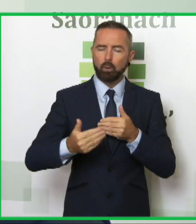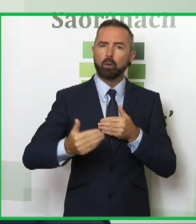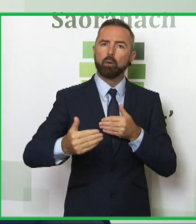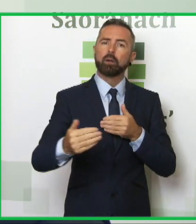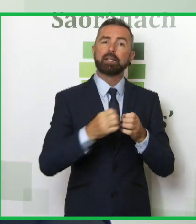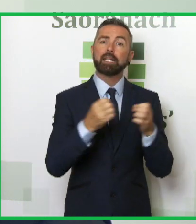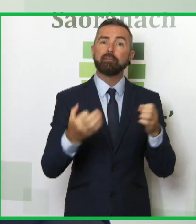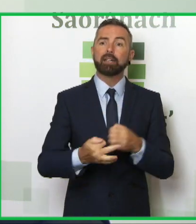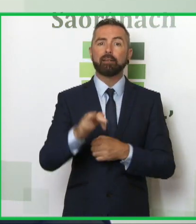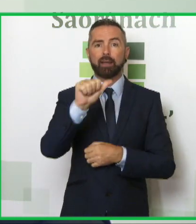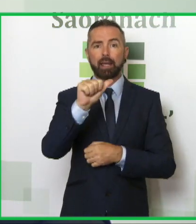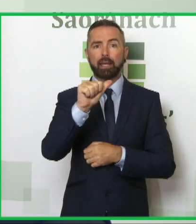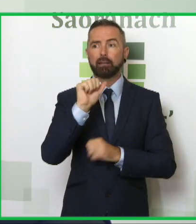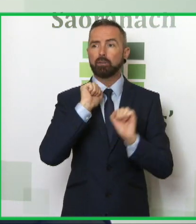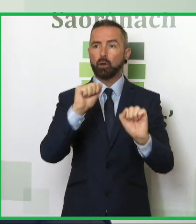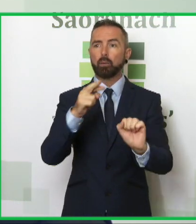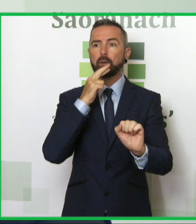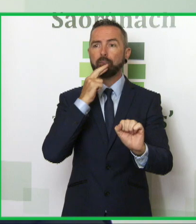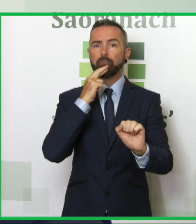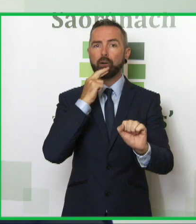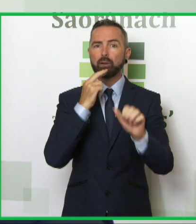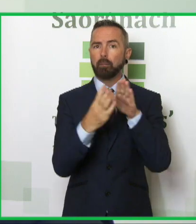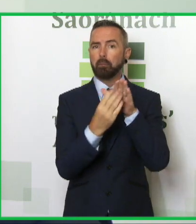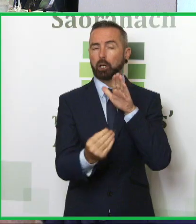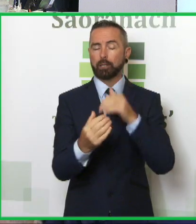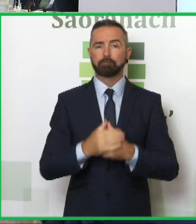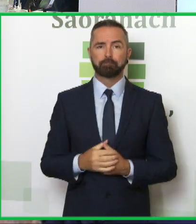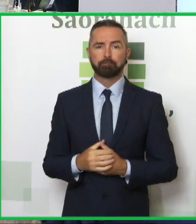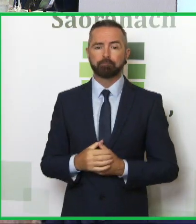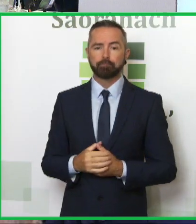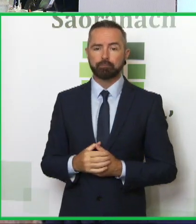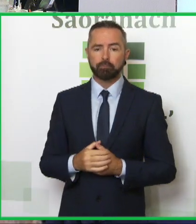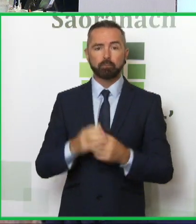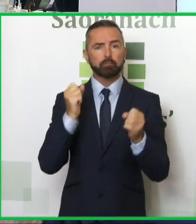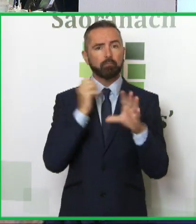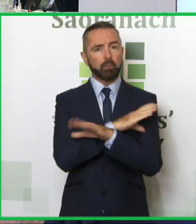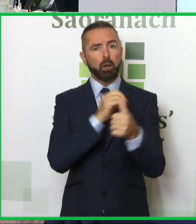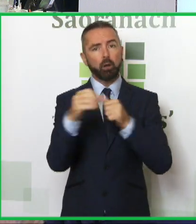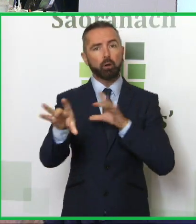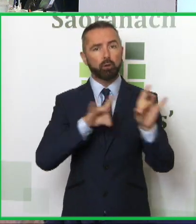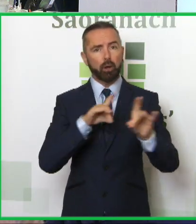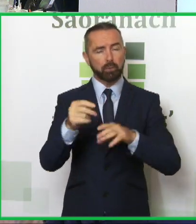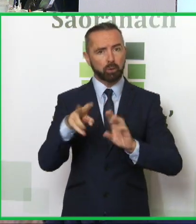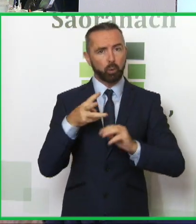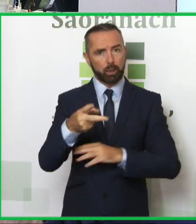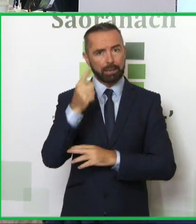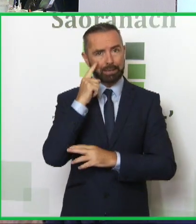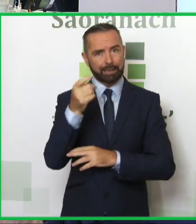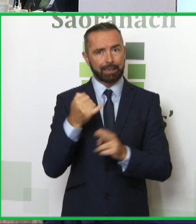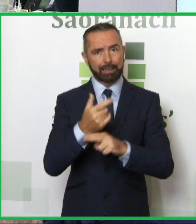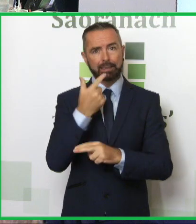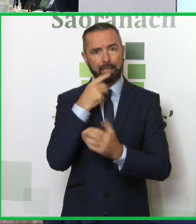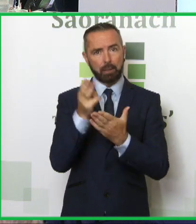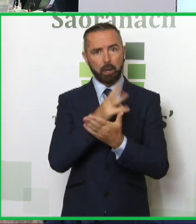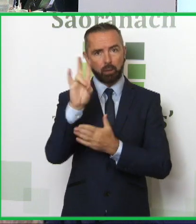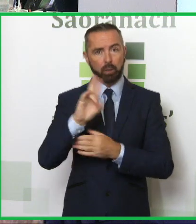option A is the preferred model. And sorry, Carl, just to add, all of those other options that you'll see, and Alana's second part of our questions, can